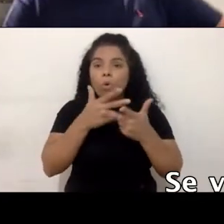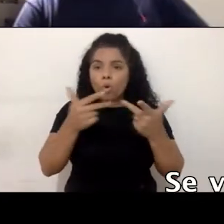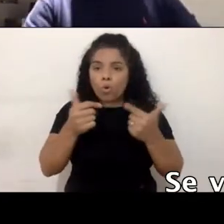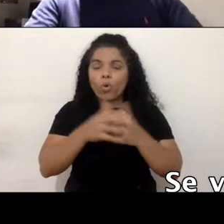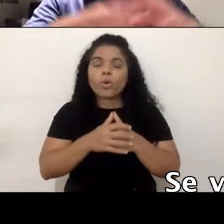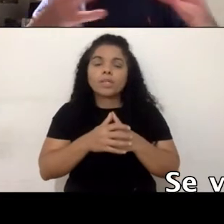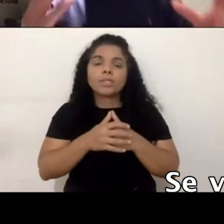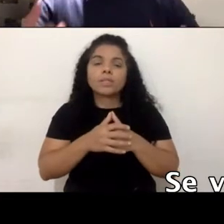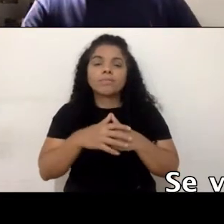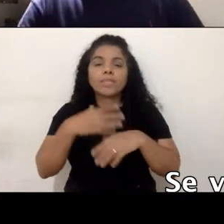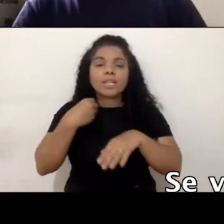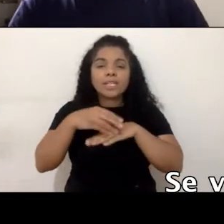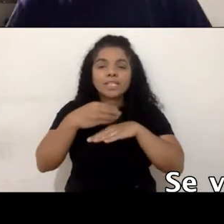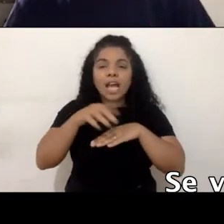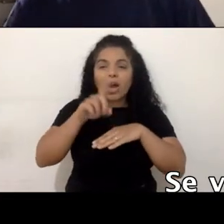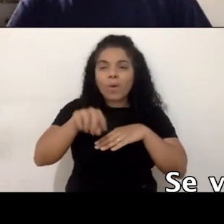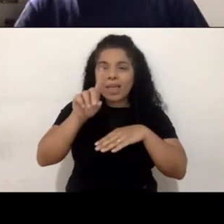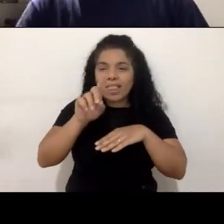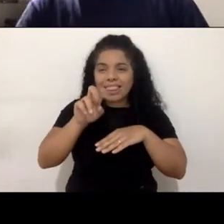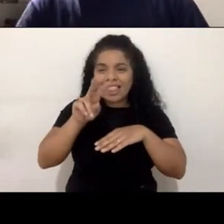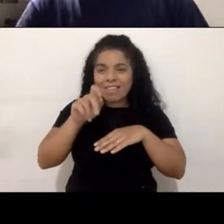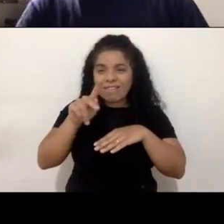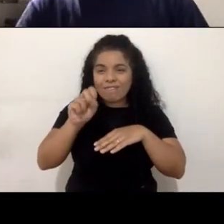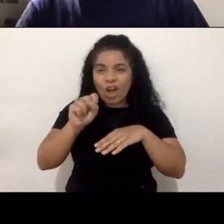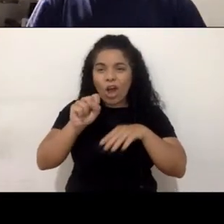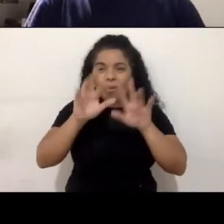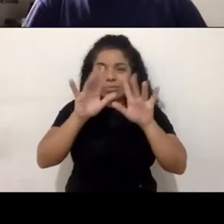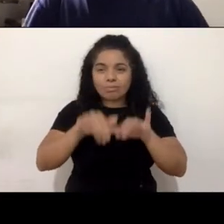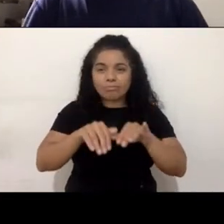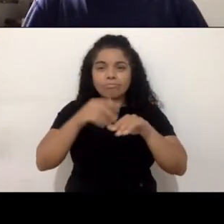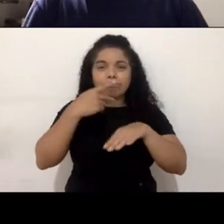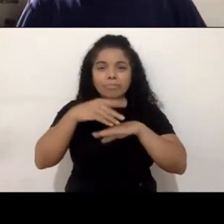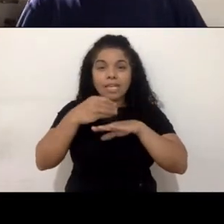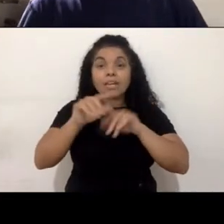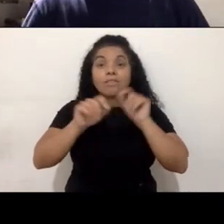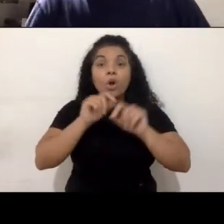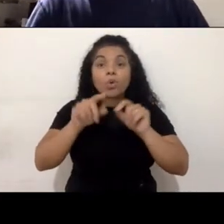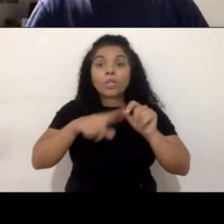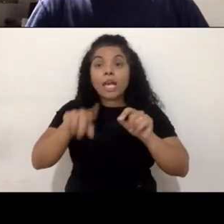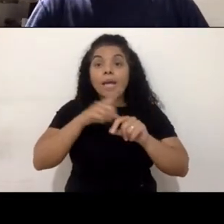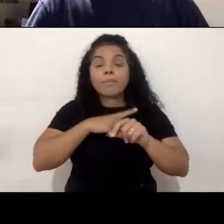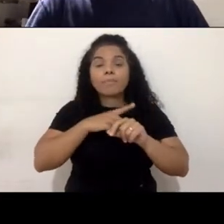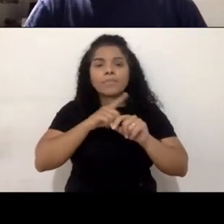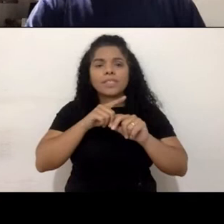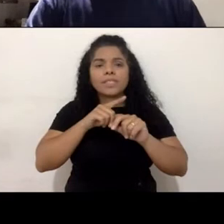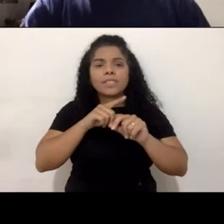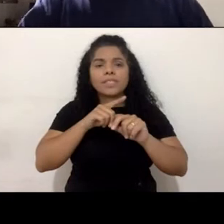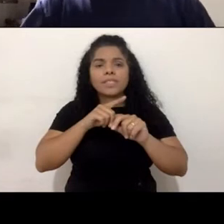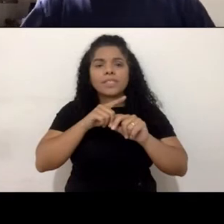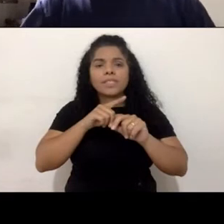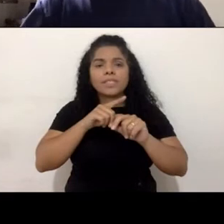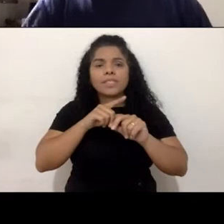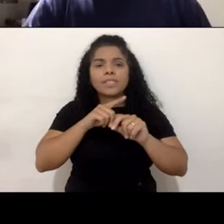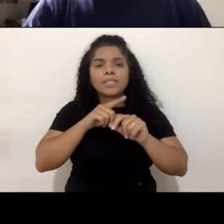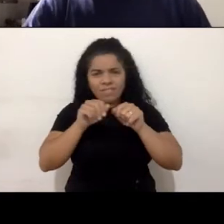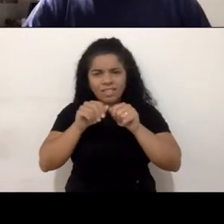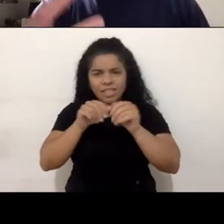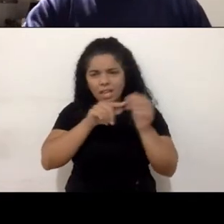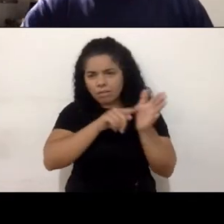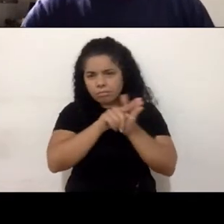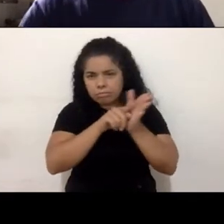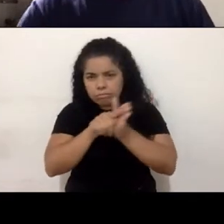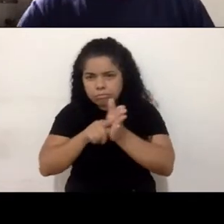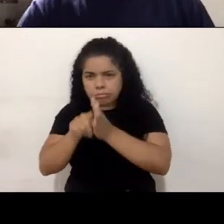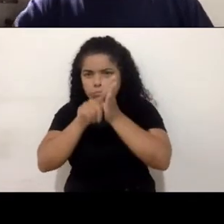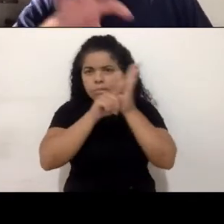it, they did surveys, they've done surveys over a number of years now, where they look at organizations and how effective they